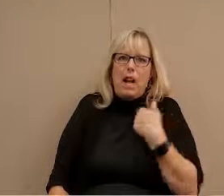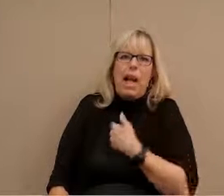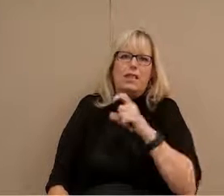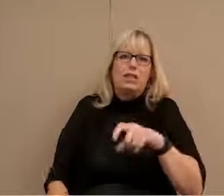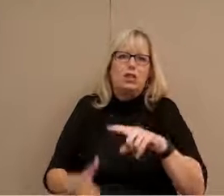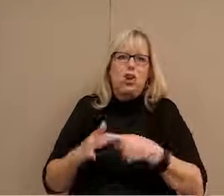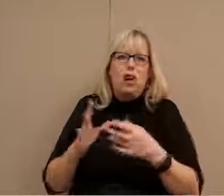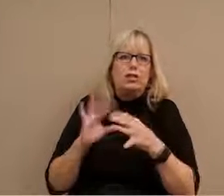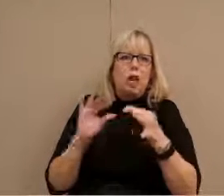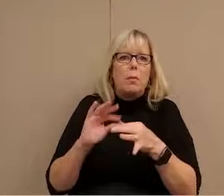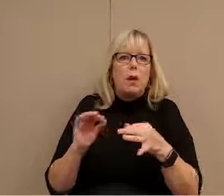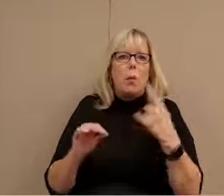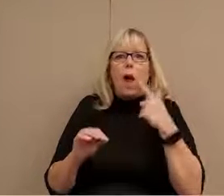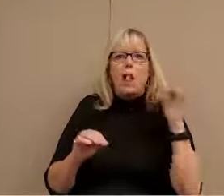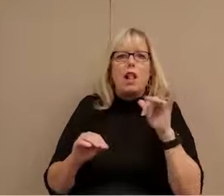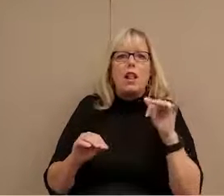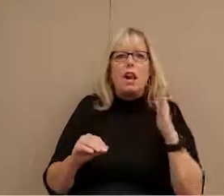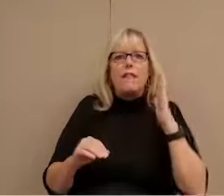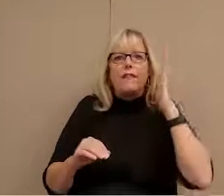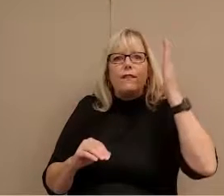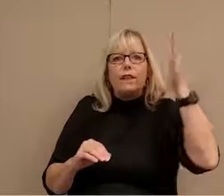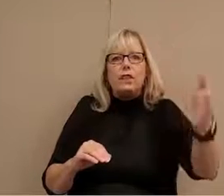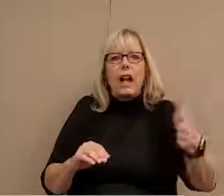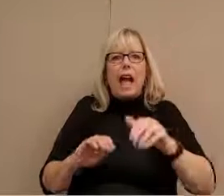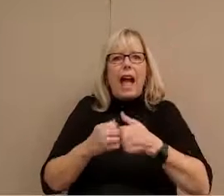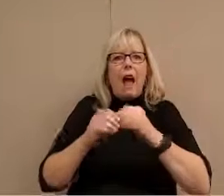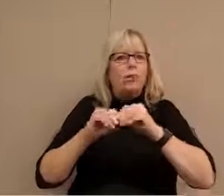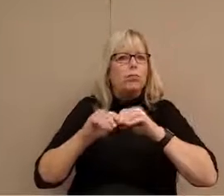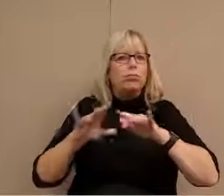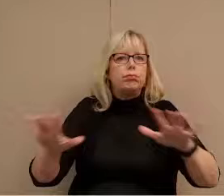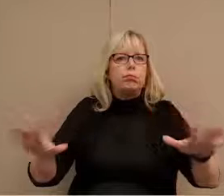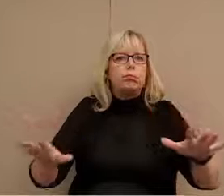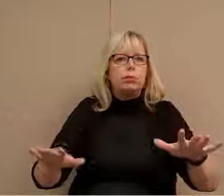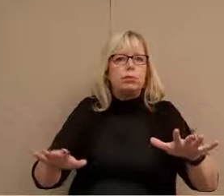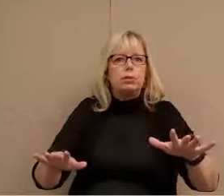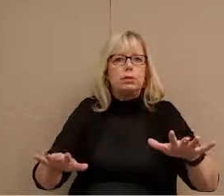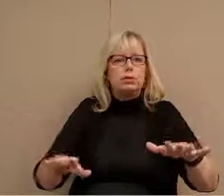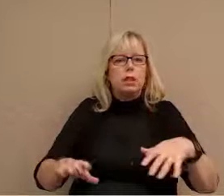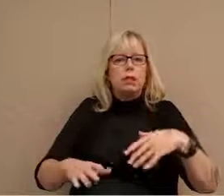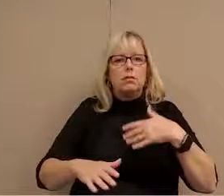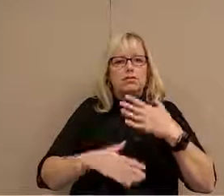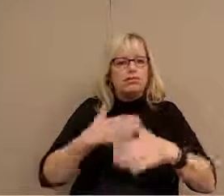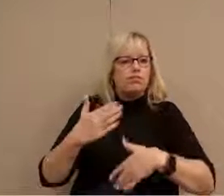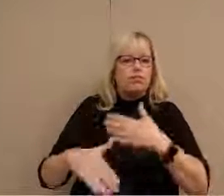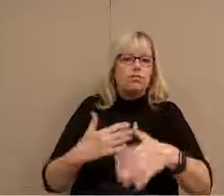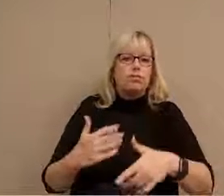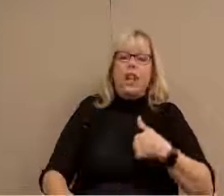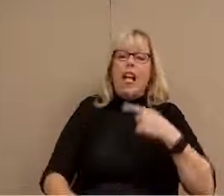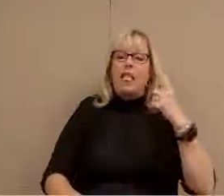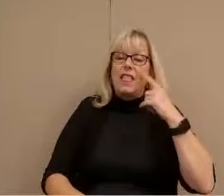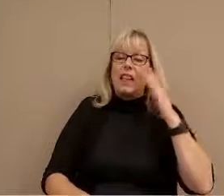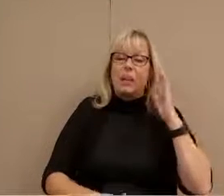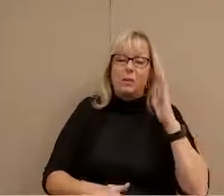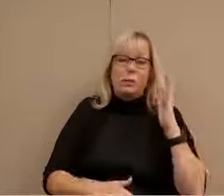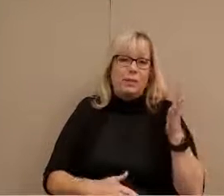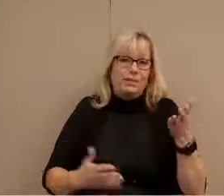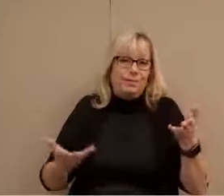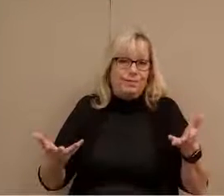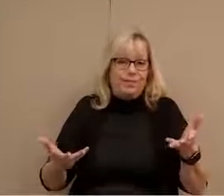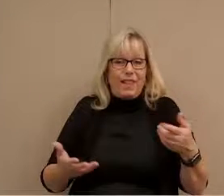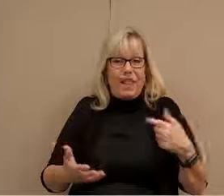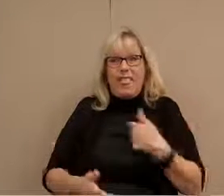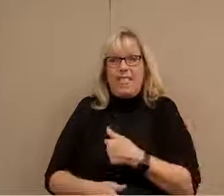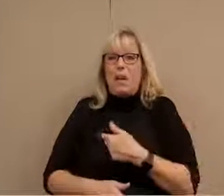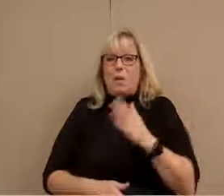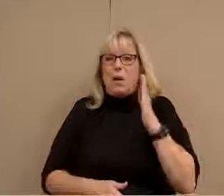talking about what this is going to be and how this pandemic will run its course, okay? And I think we're going to